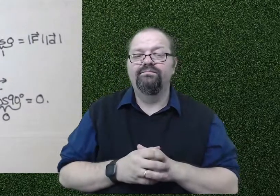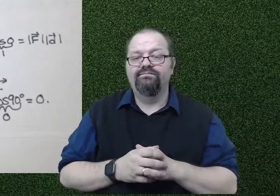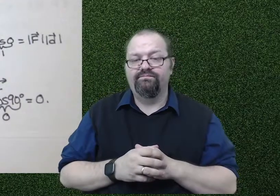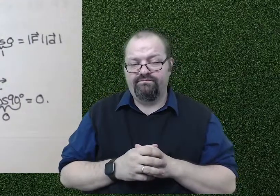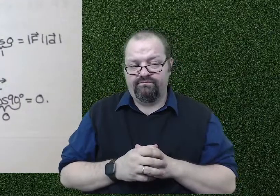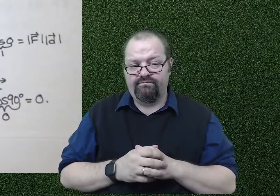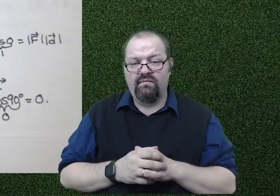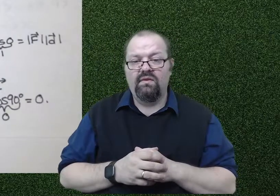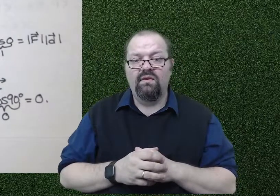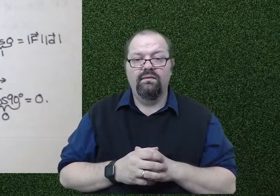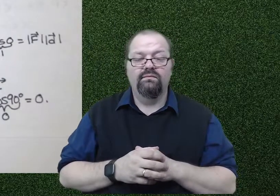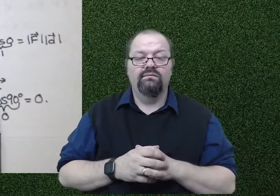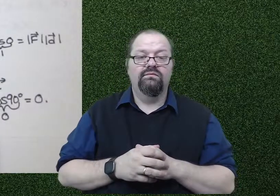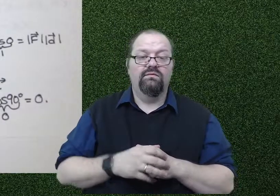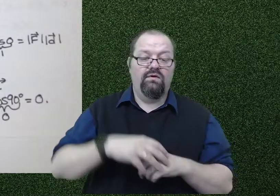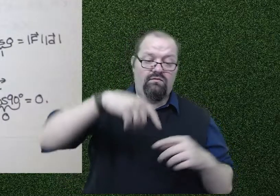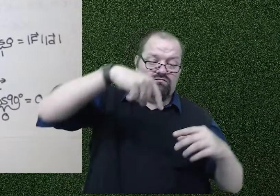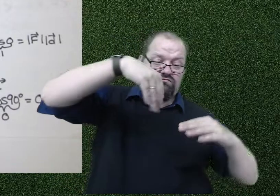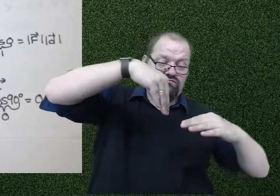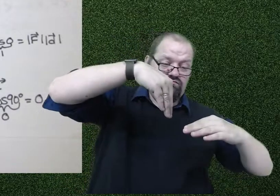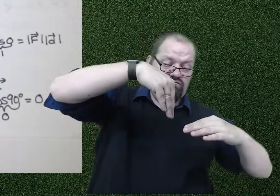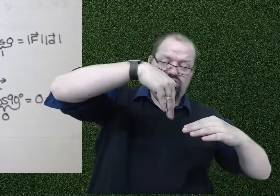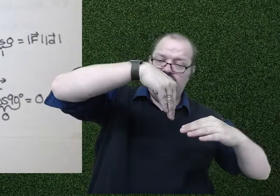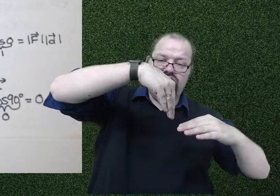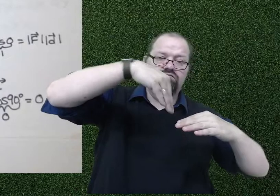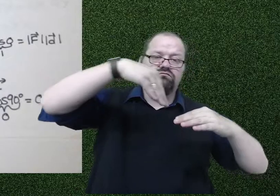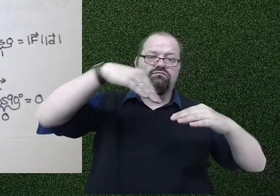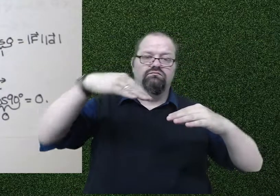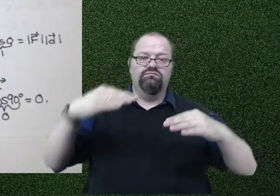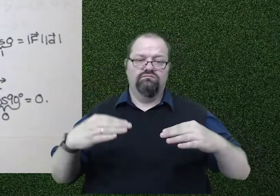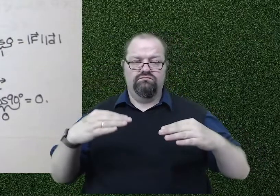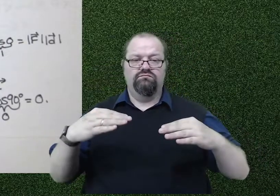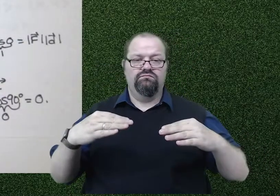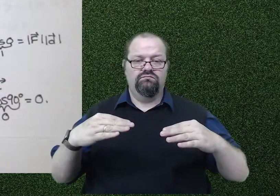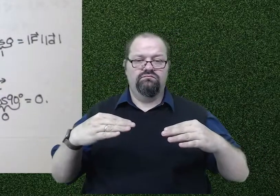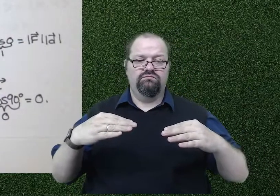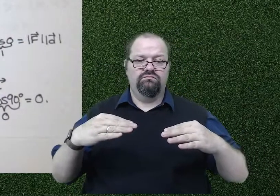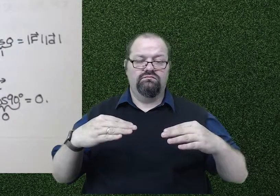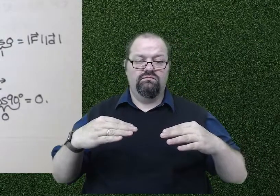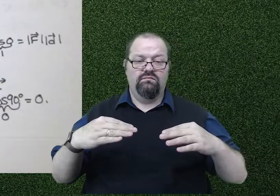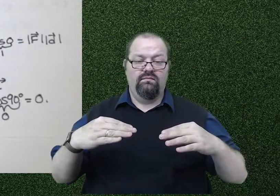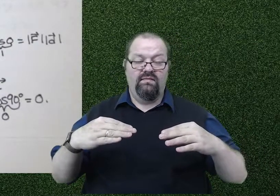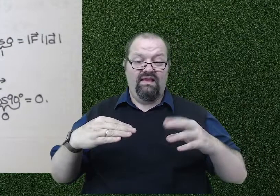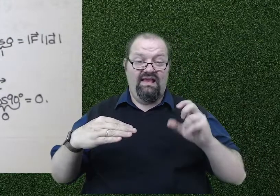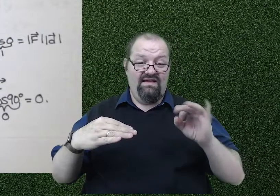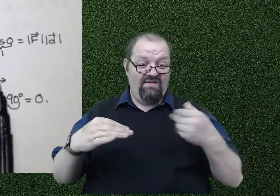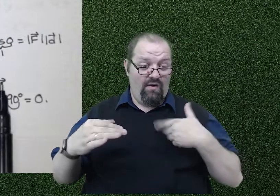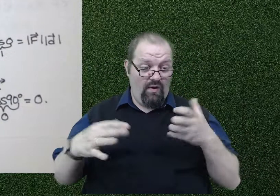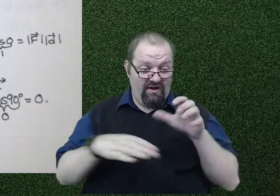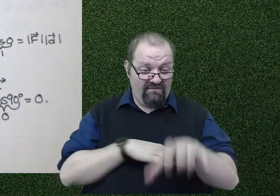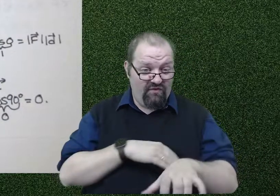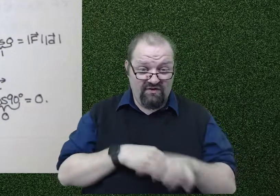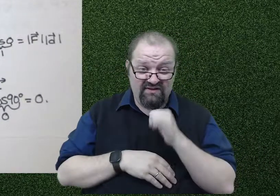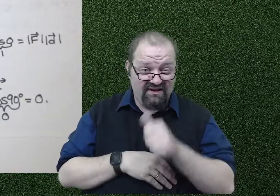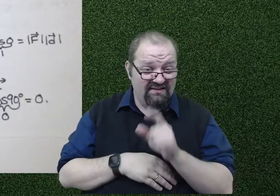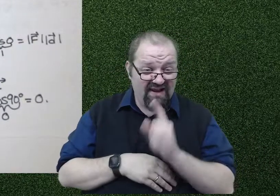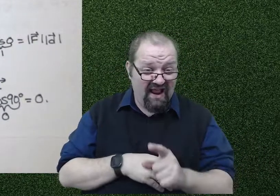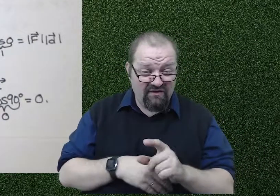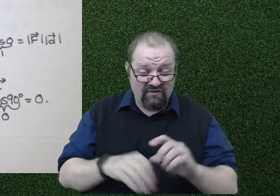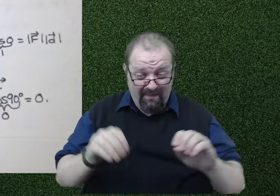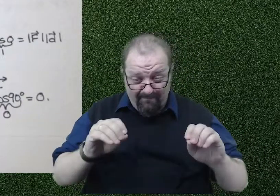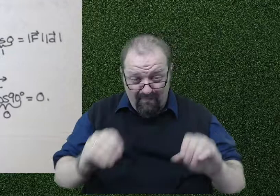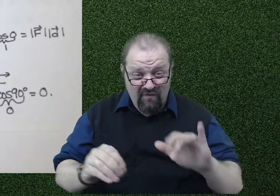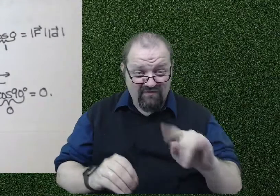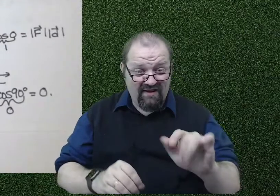displacement. If I want to be as inefficient as possible, if I want a force that does not actually move the object at all,